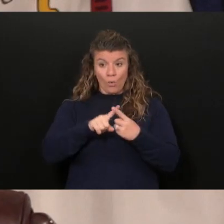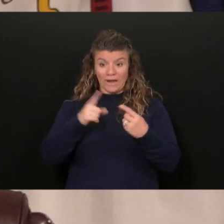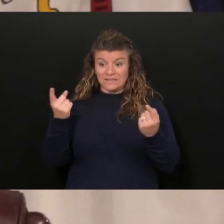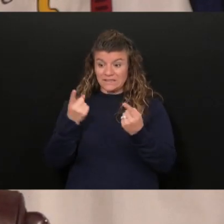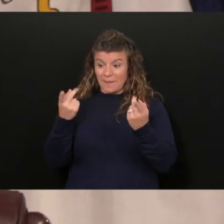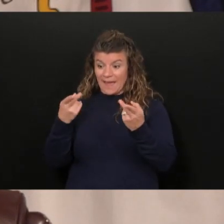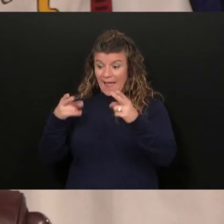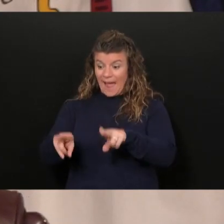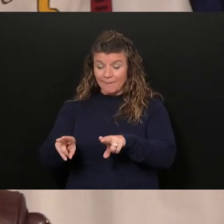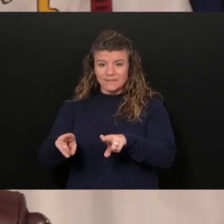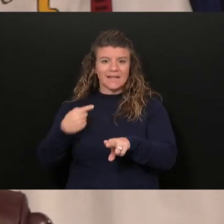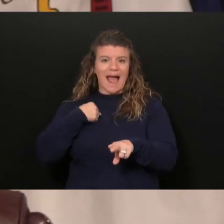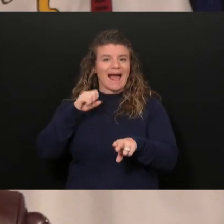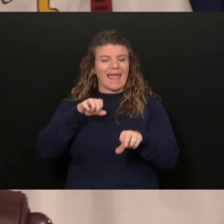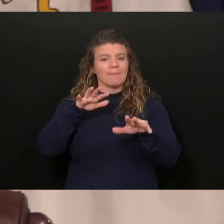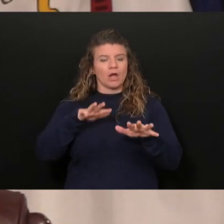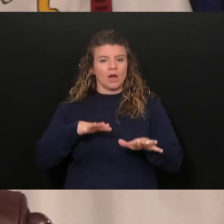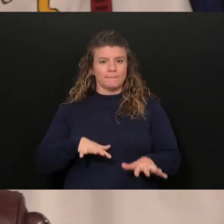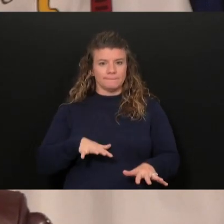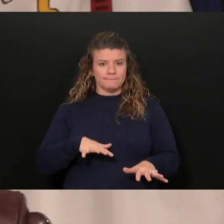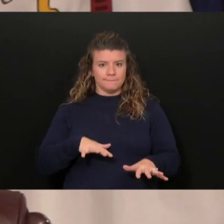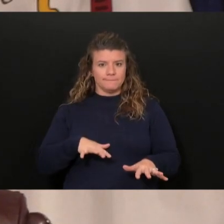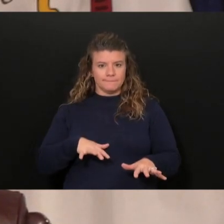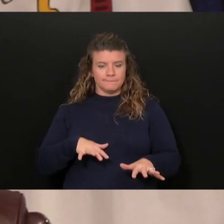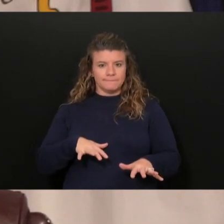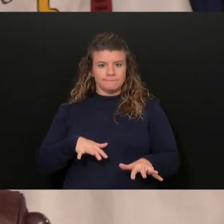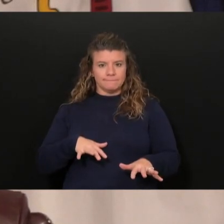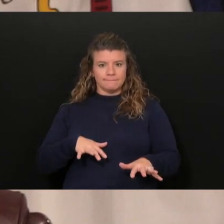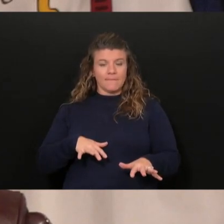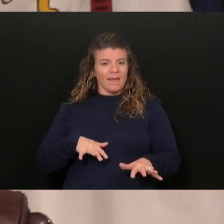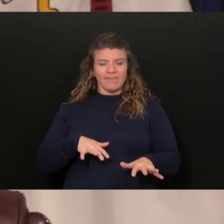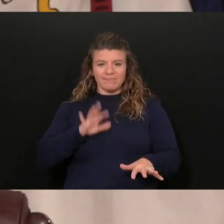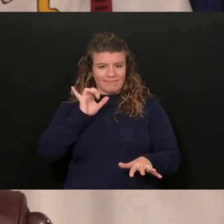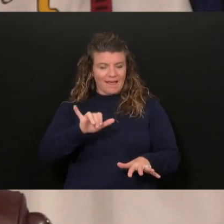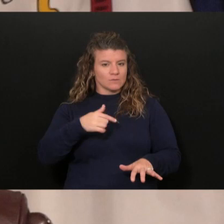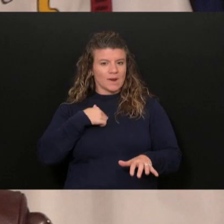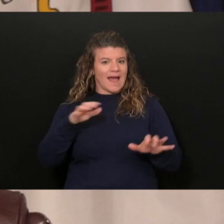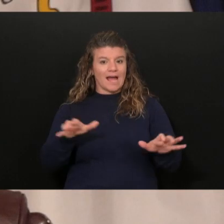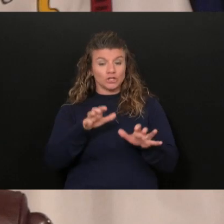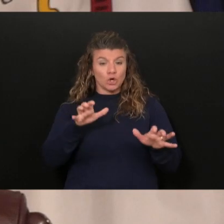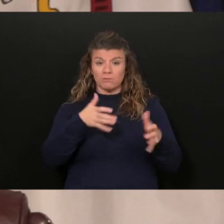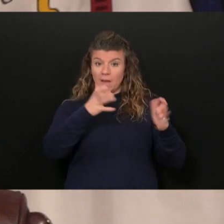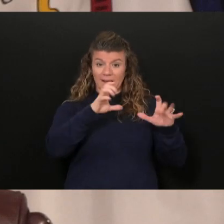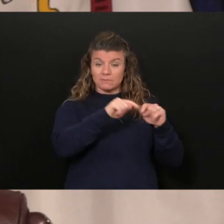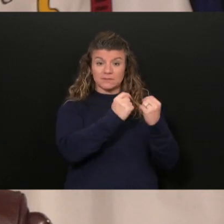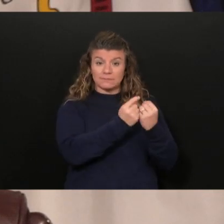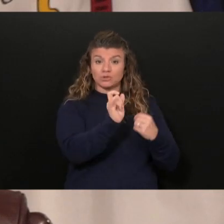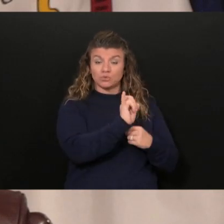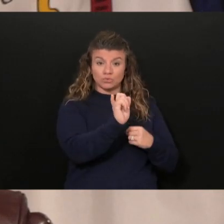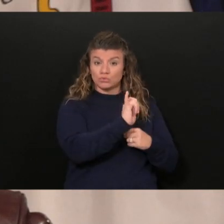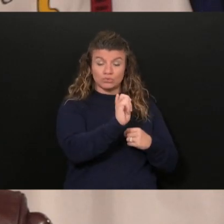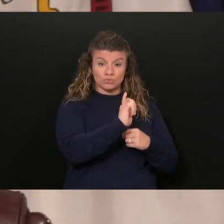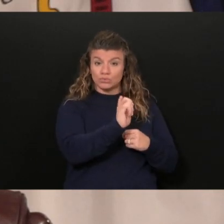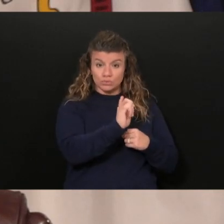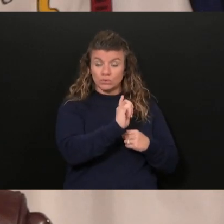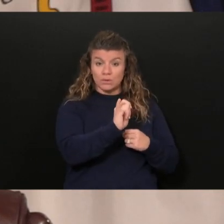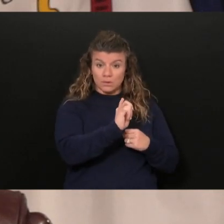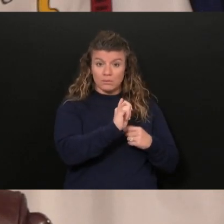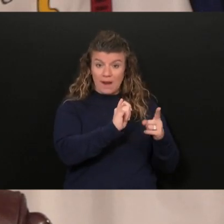be at my calmest, and that's what I do with our basketball teams and everything else. And